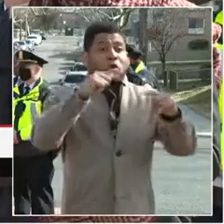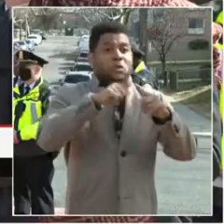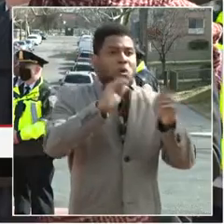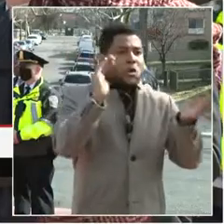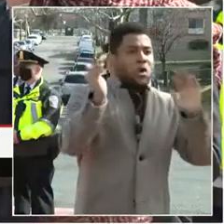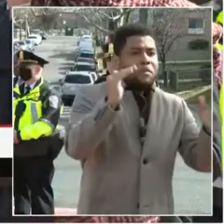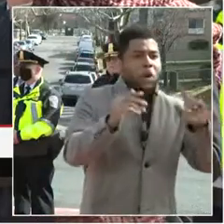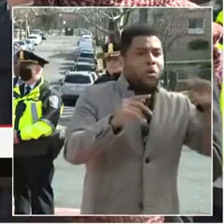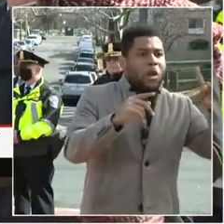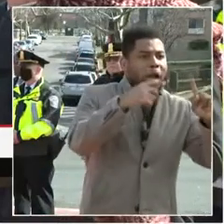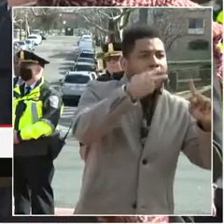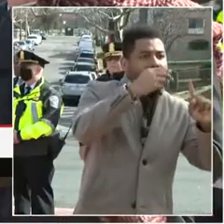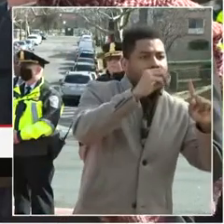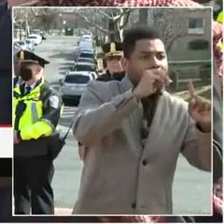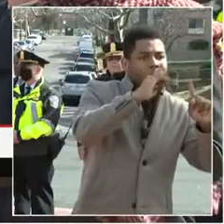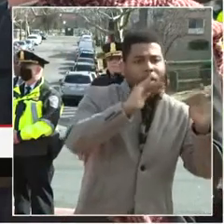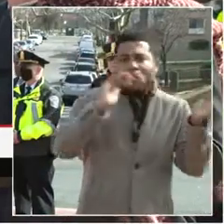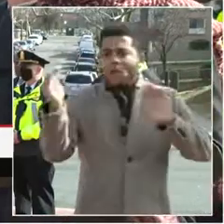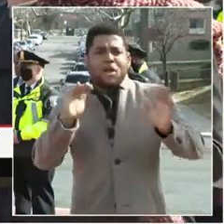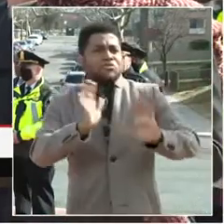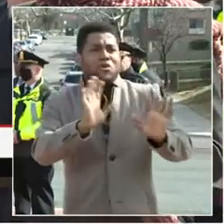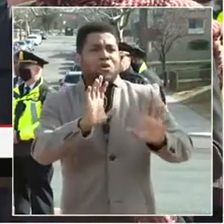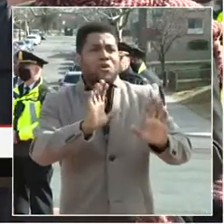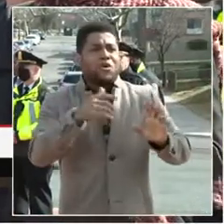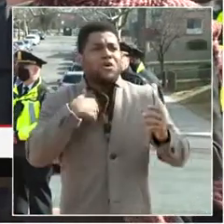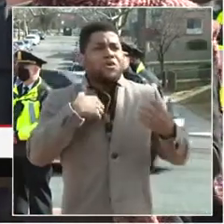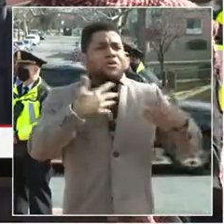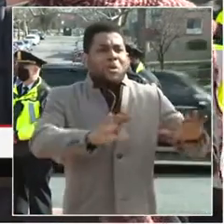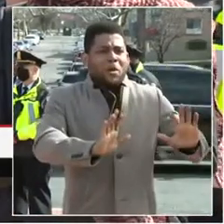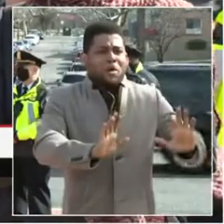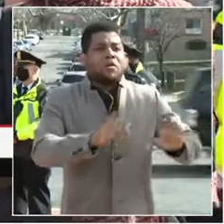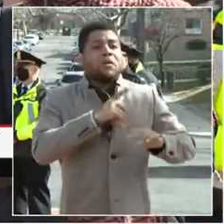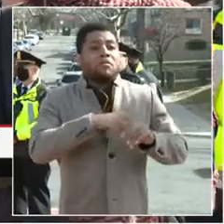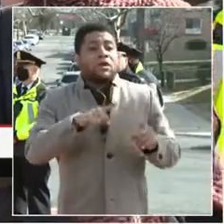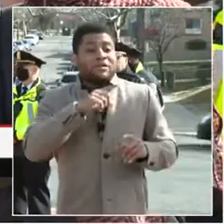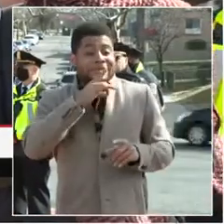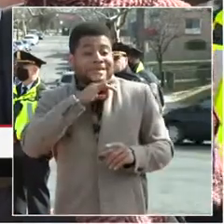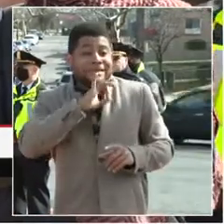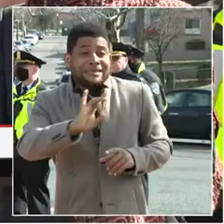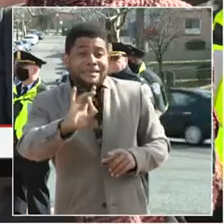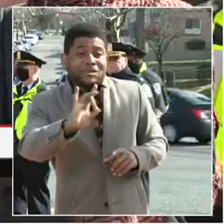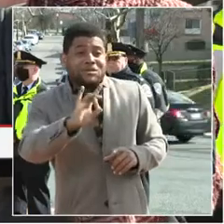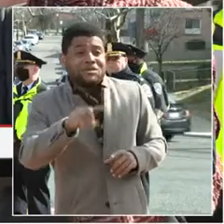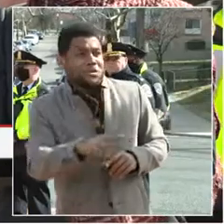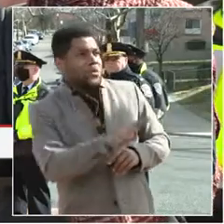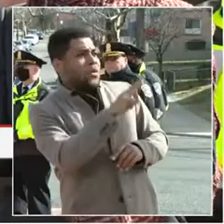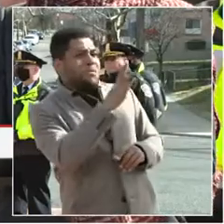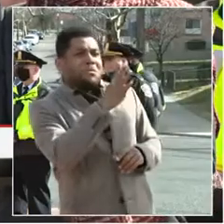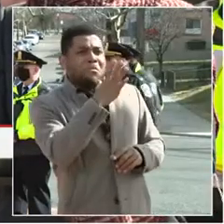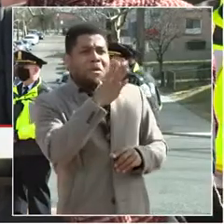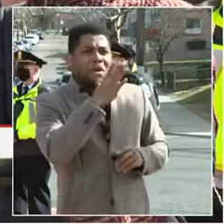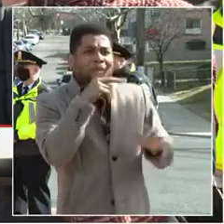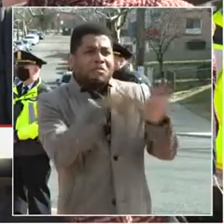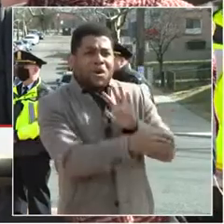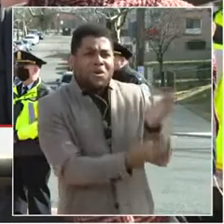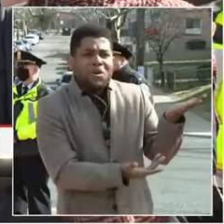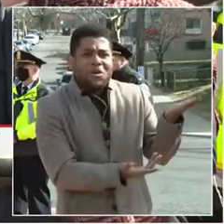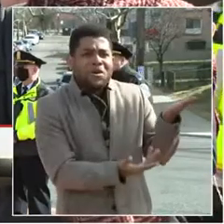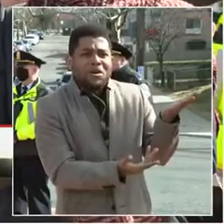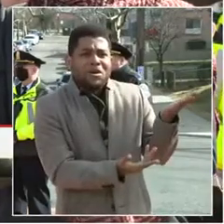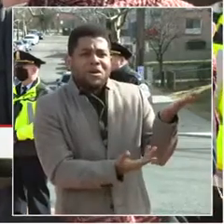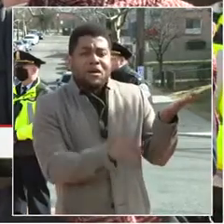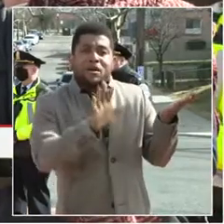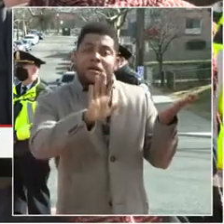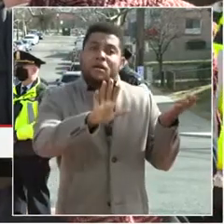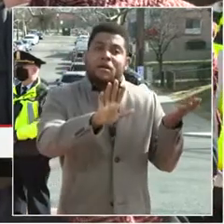this 8-year-old kid his mom got murdered next to him. Think about that for a